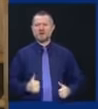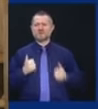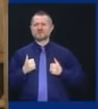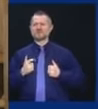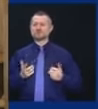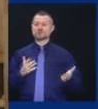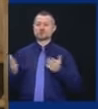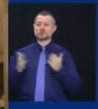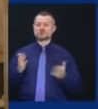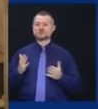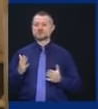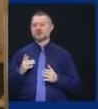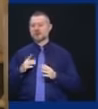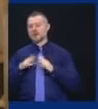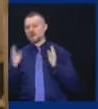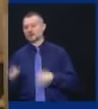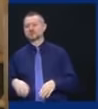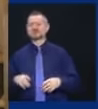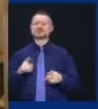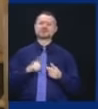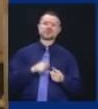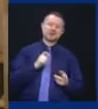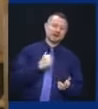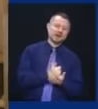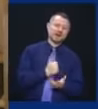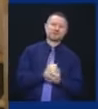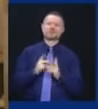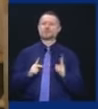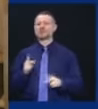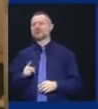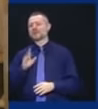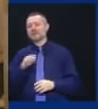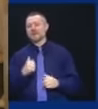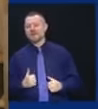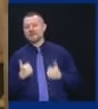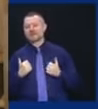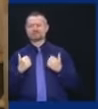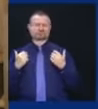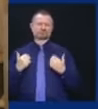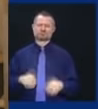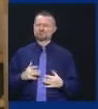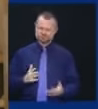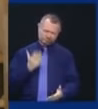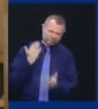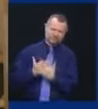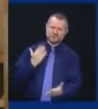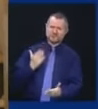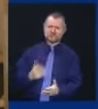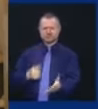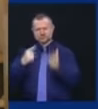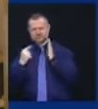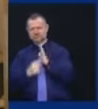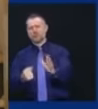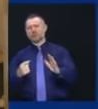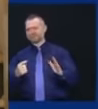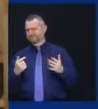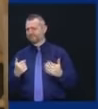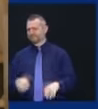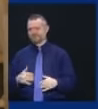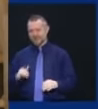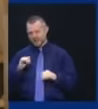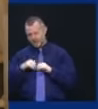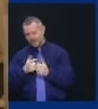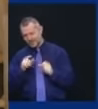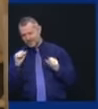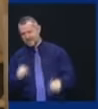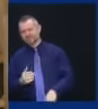people in housing and needs, your whole journey as architect and laying out the blueprint for a better